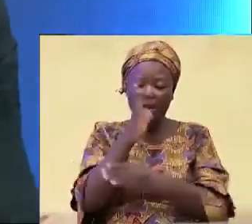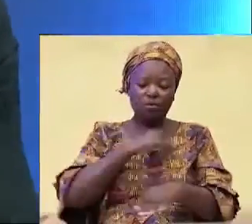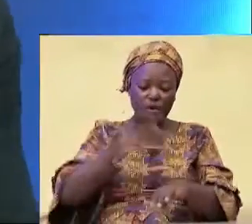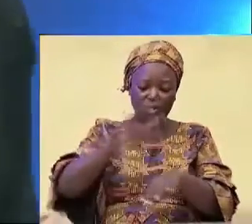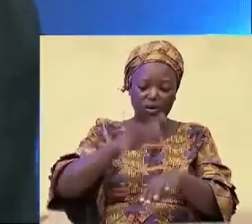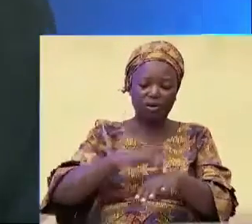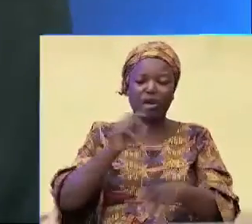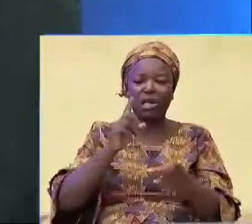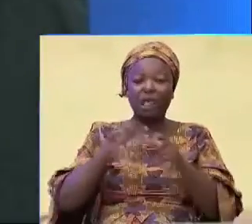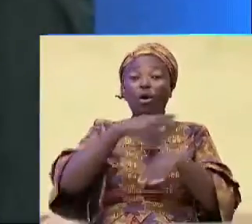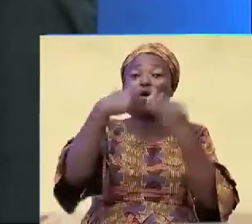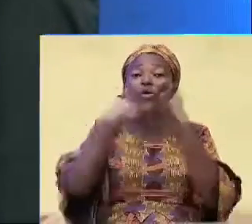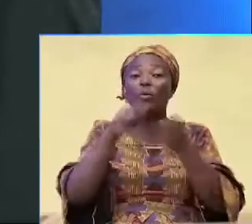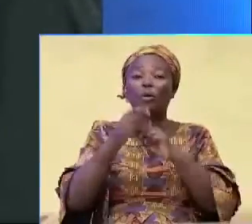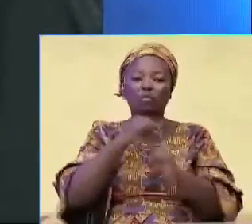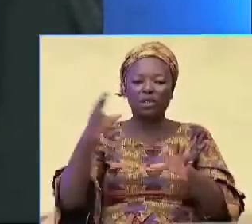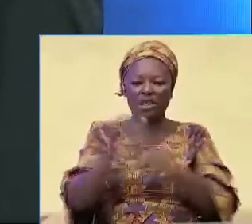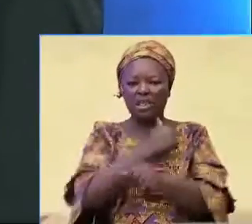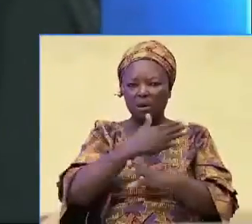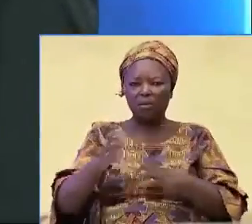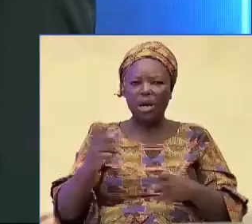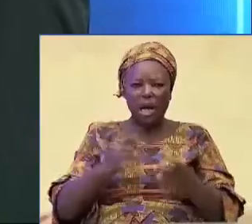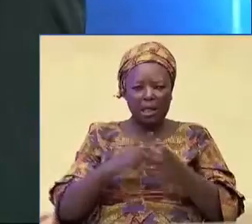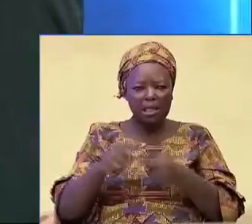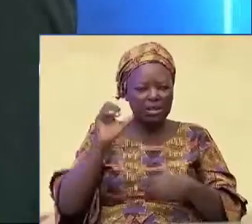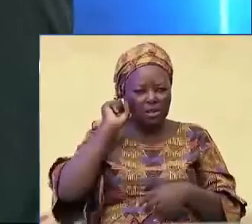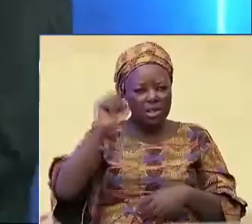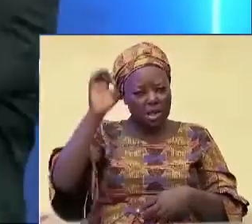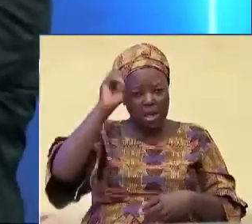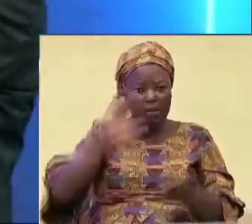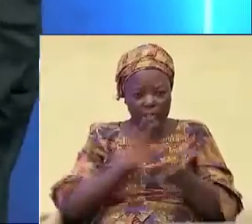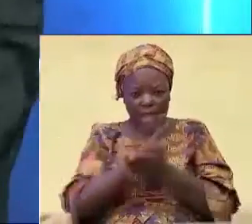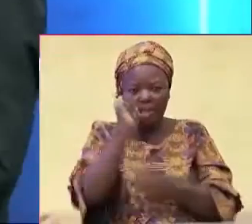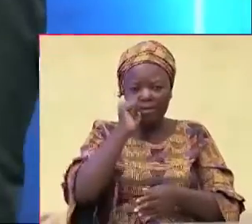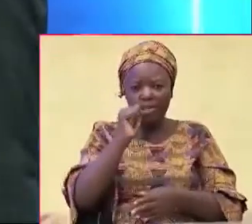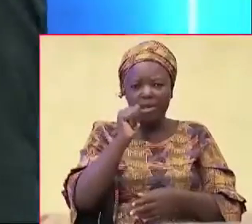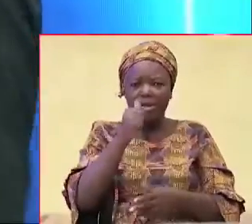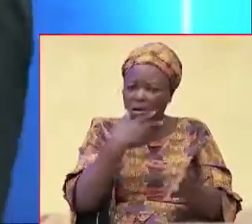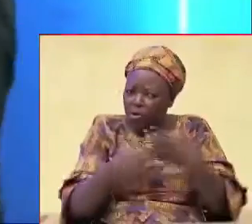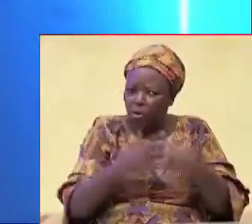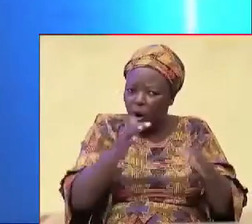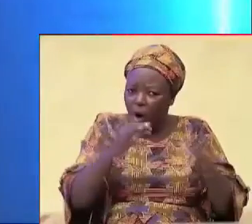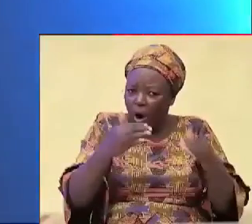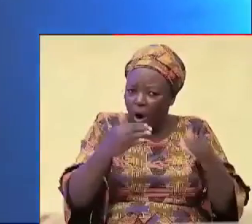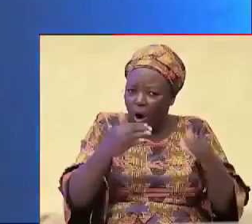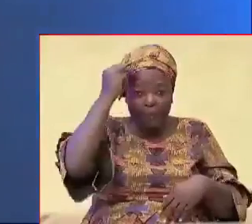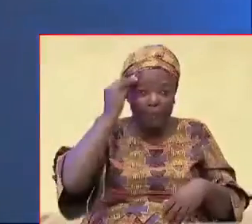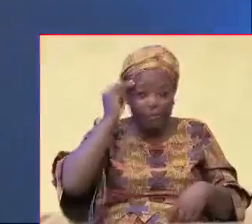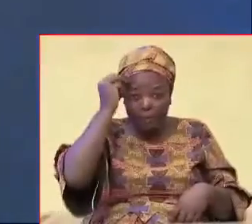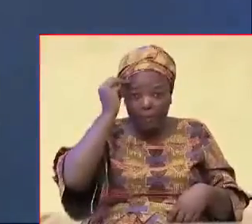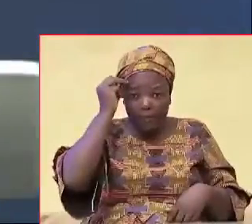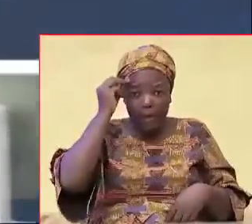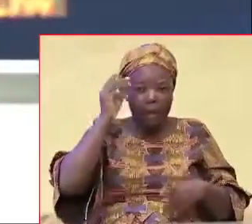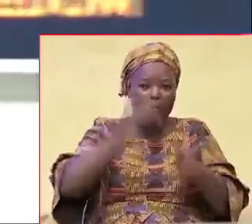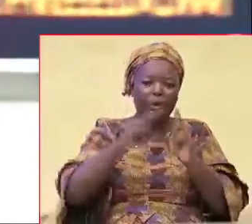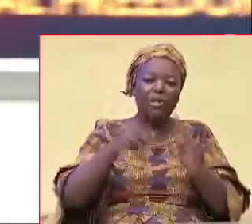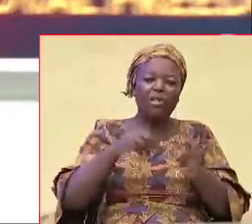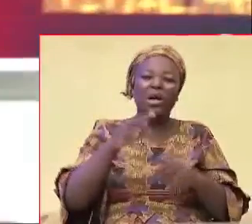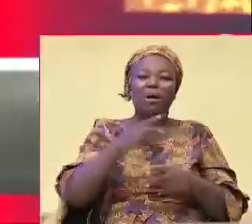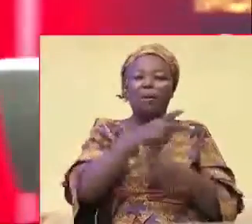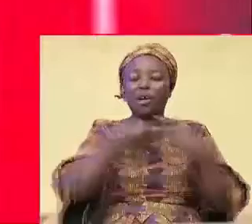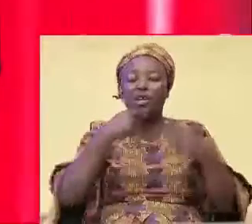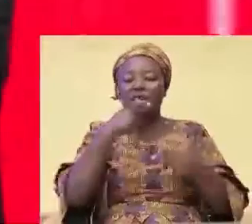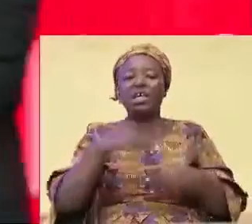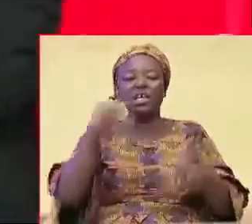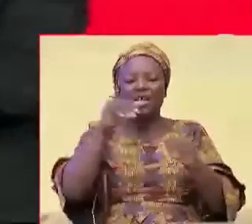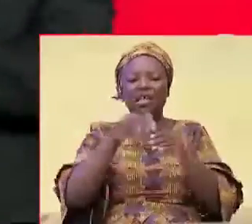your problems will be taken away. And he believed, even though he had mental problem. And then we prayed and said, in